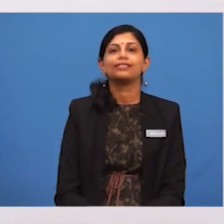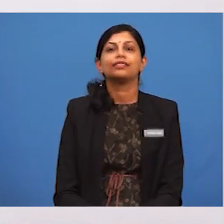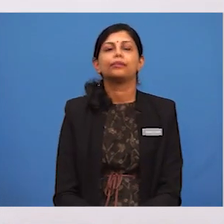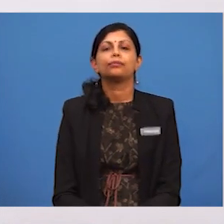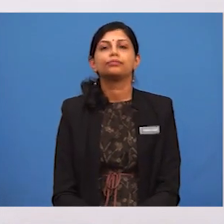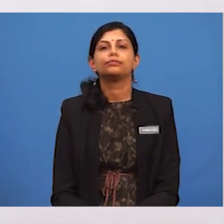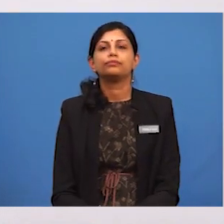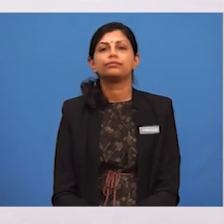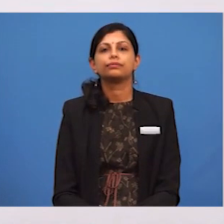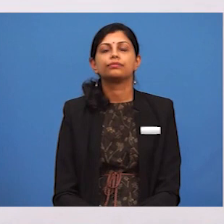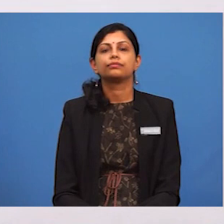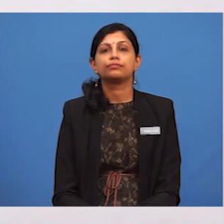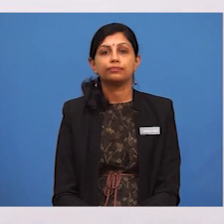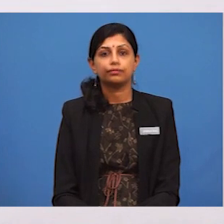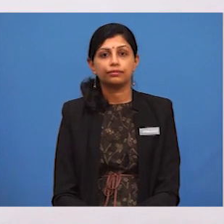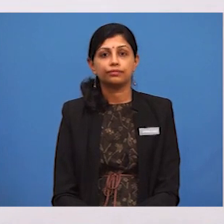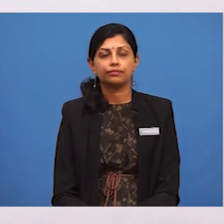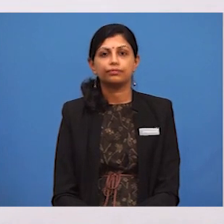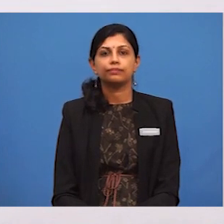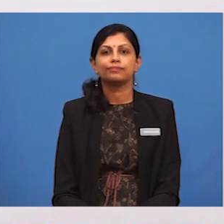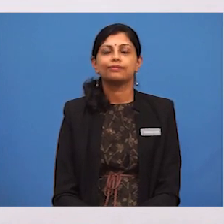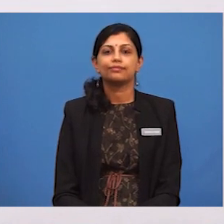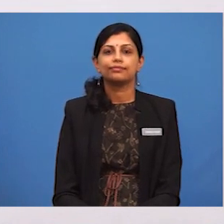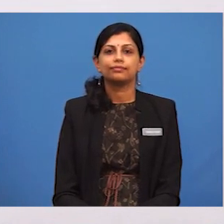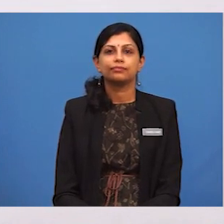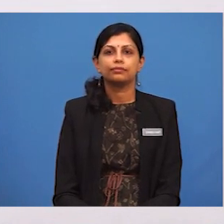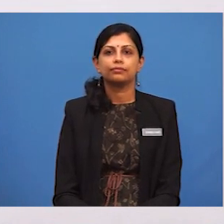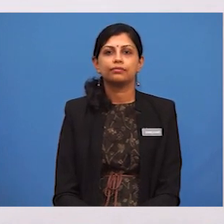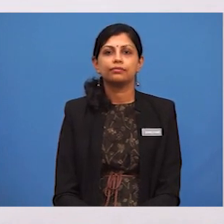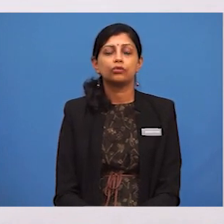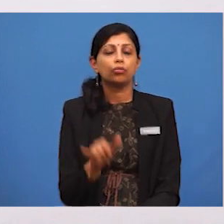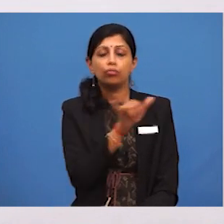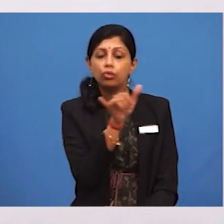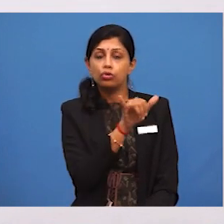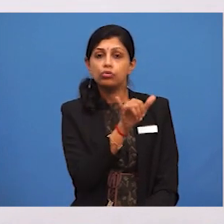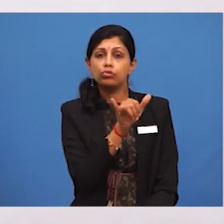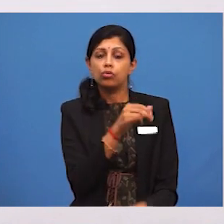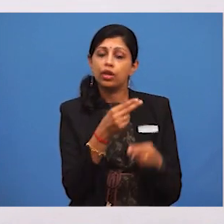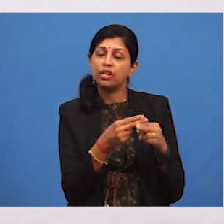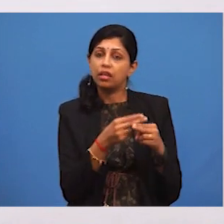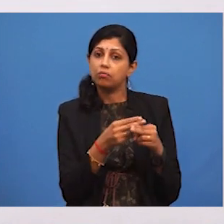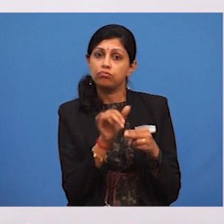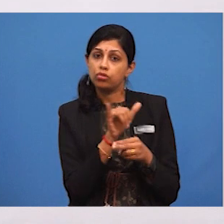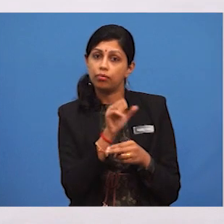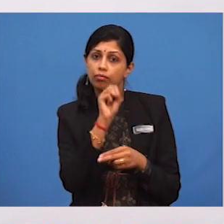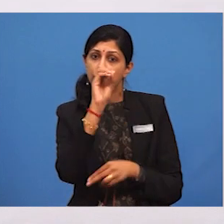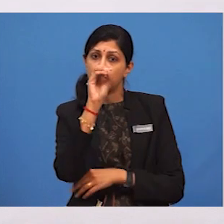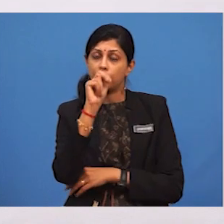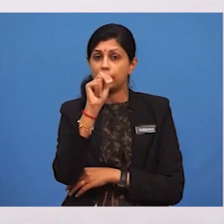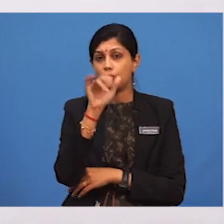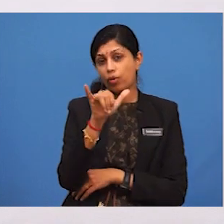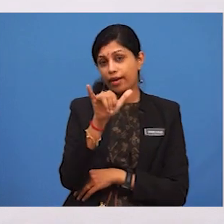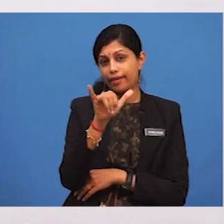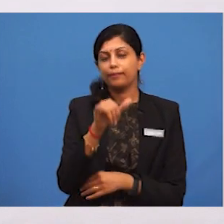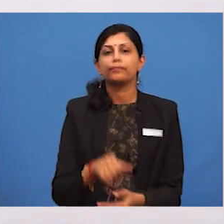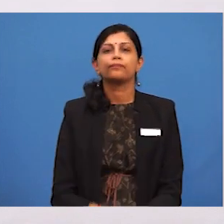Similarly, both devices have the same brand name, and I guess you must